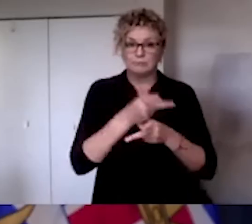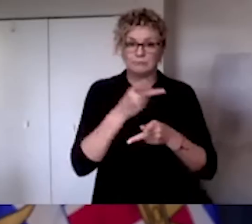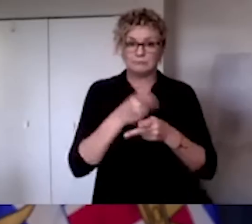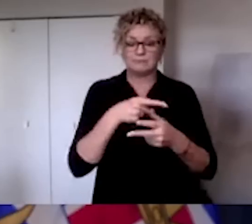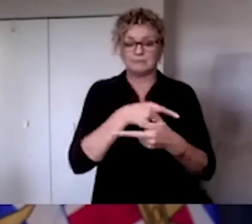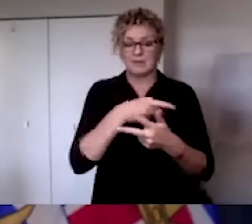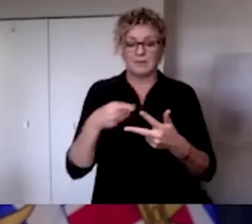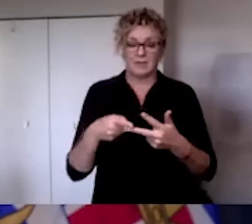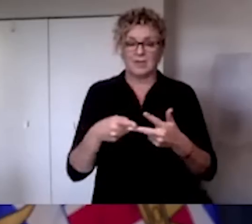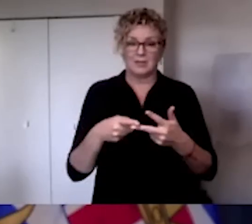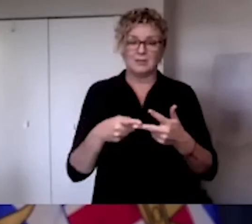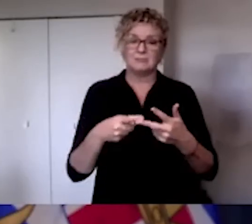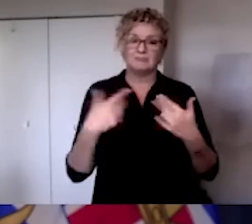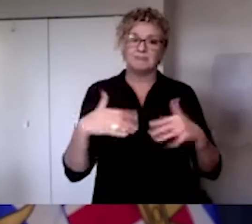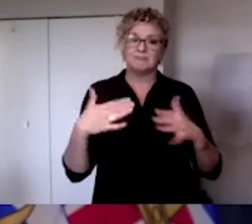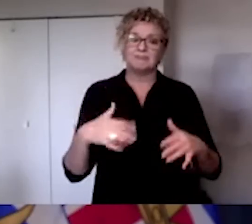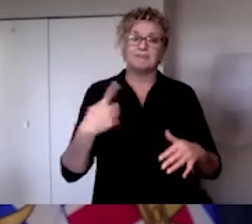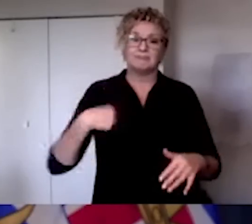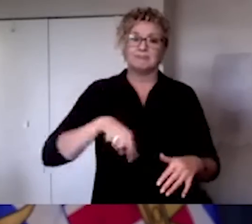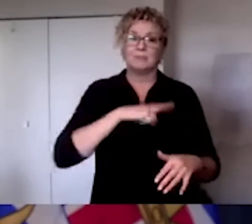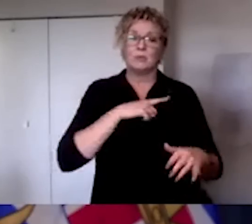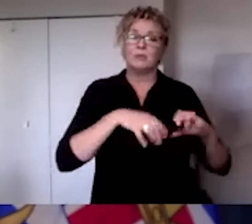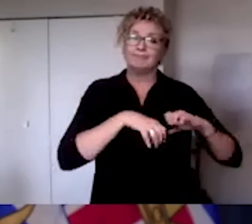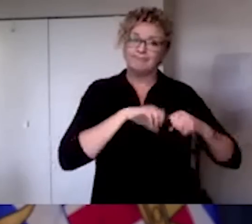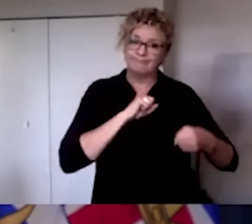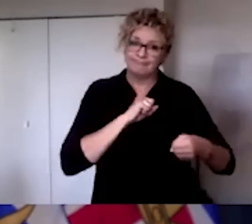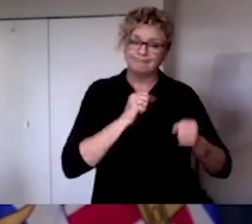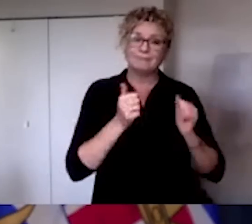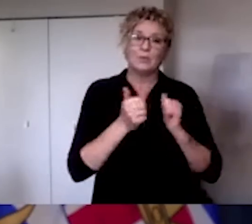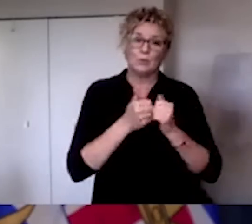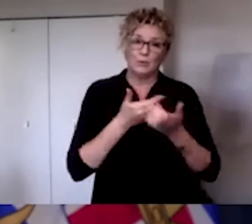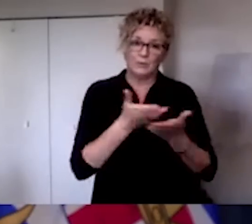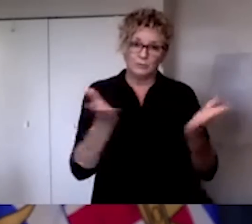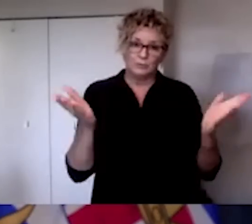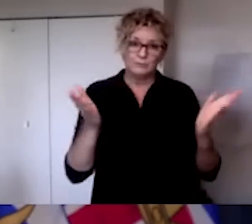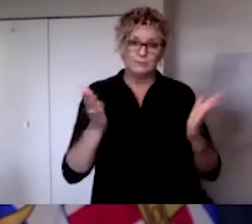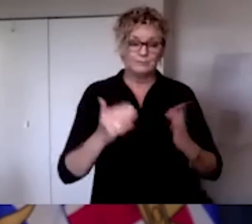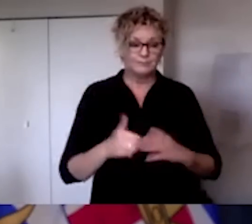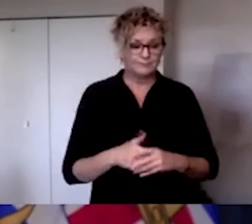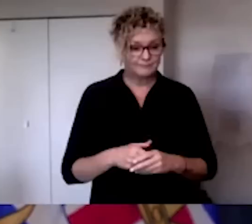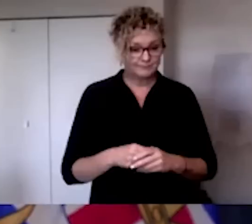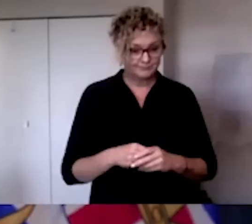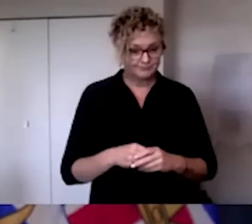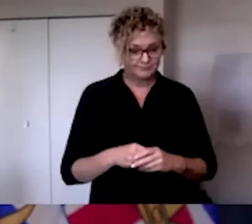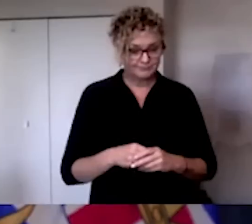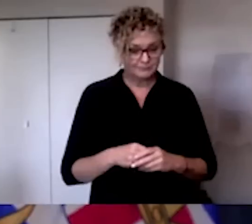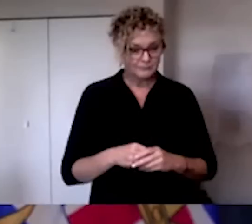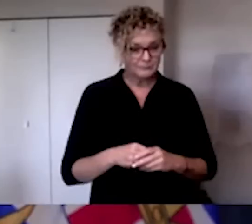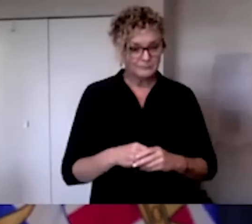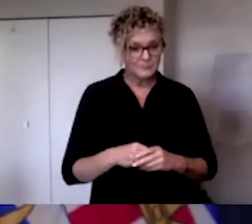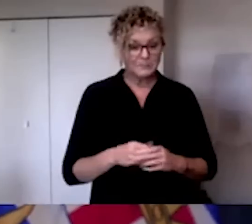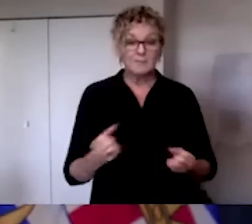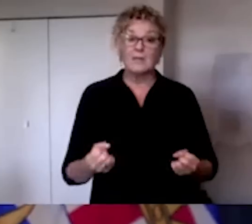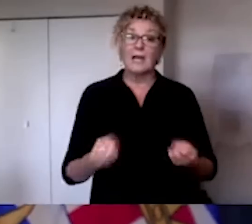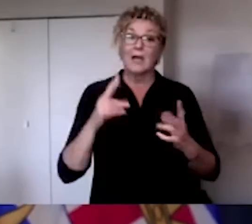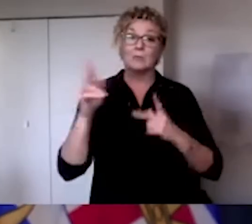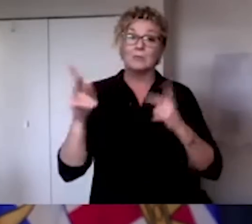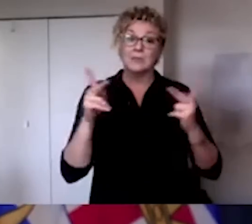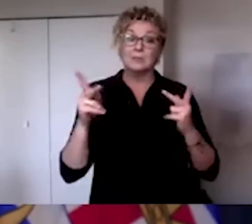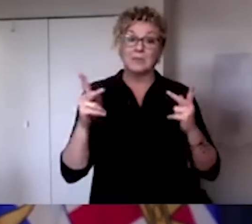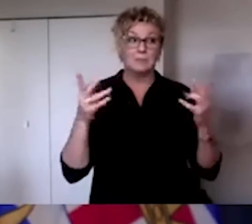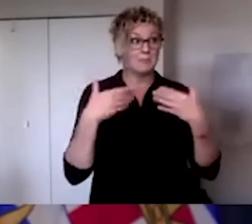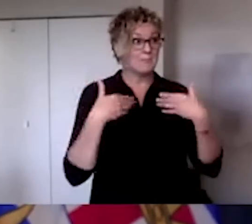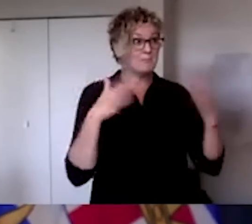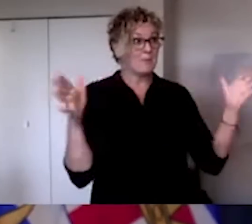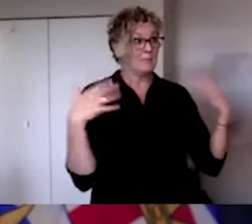Health Authority, Vancouver Coastal, and on Vancouver Island. And as always, we are affected deeply by